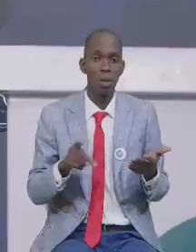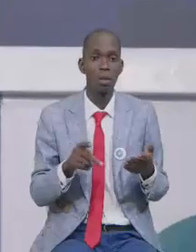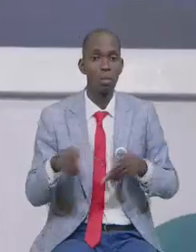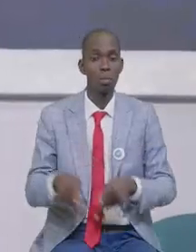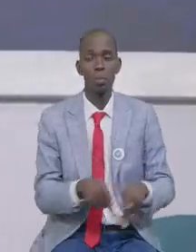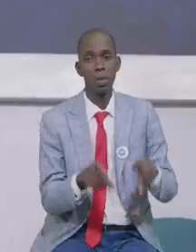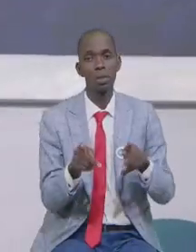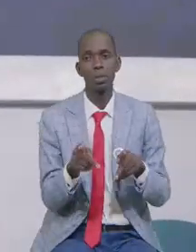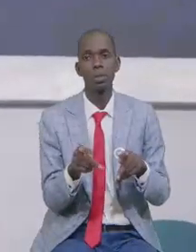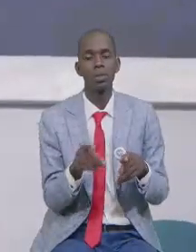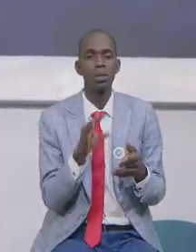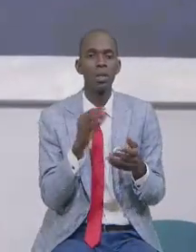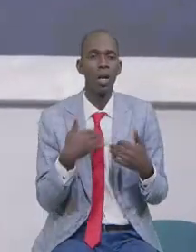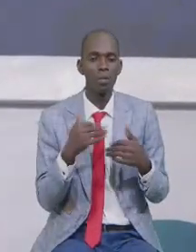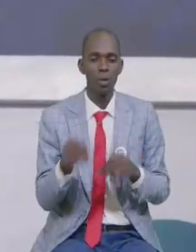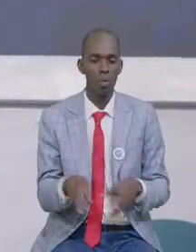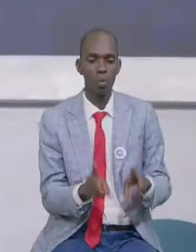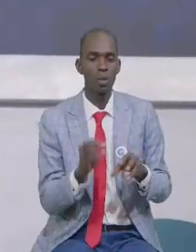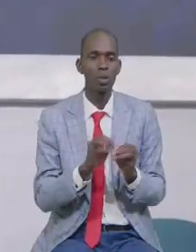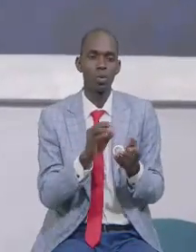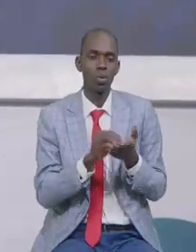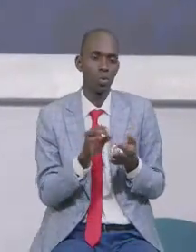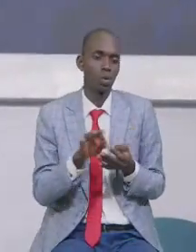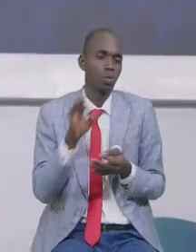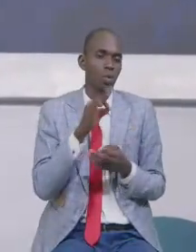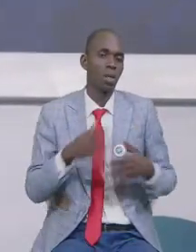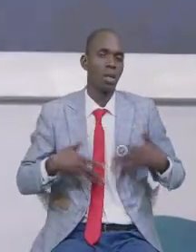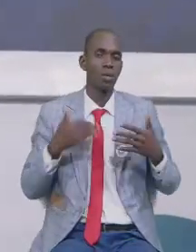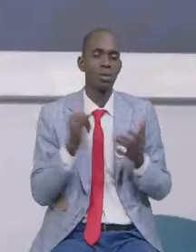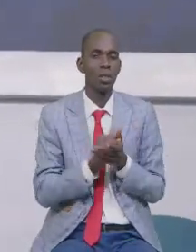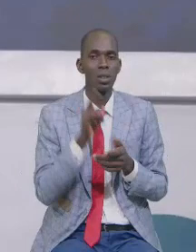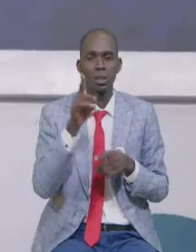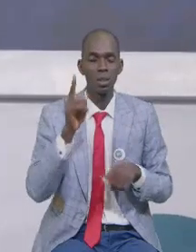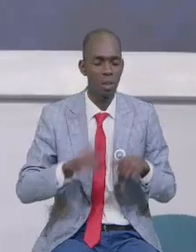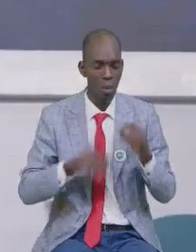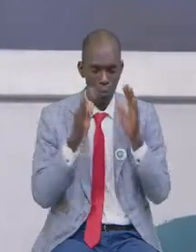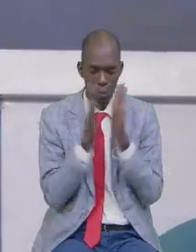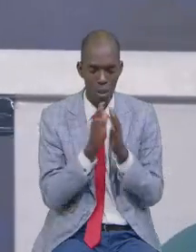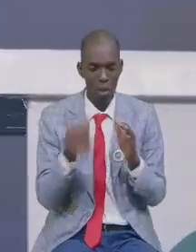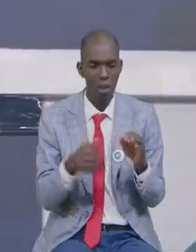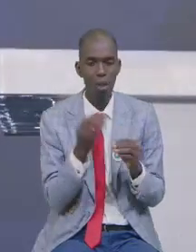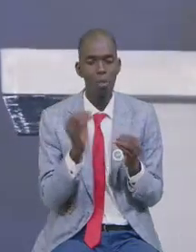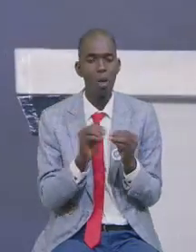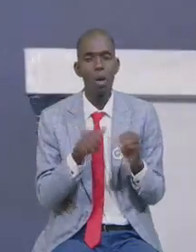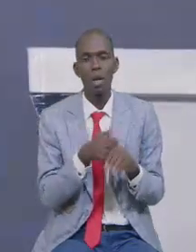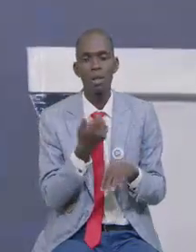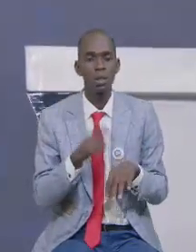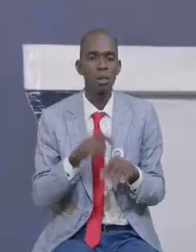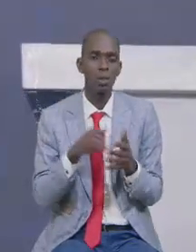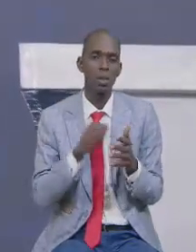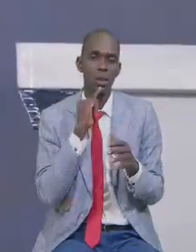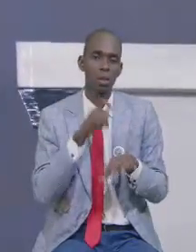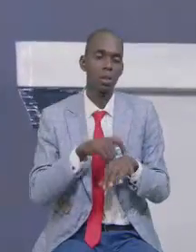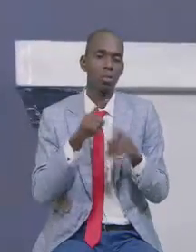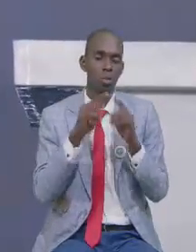own spiritual life that he cannot pray anymore. When it is time to pray